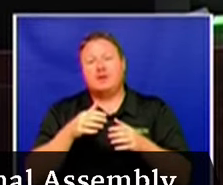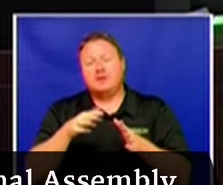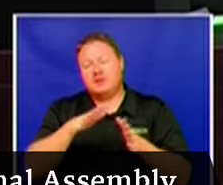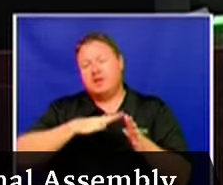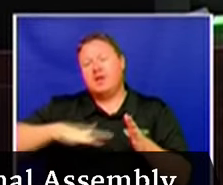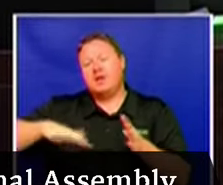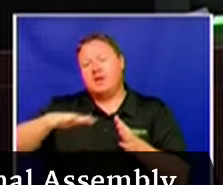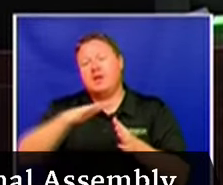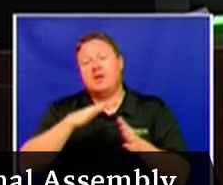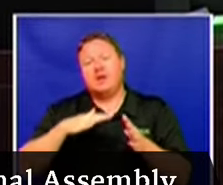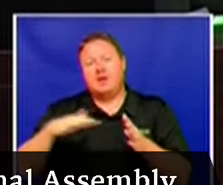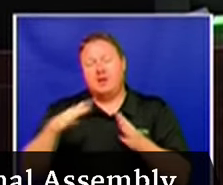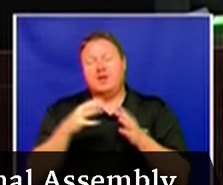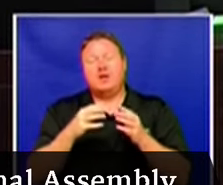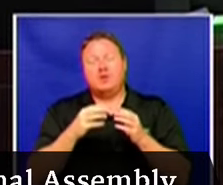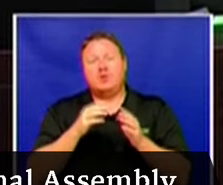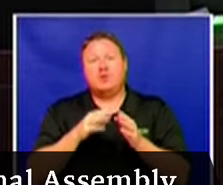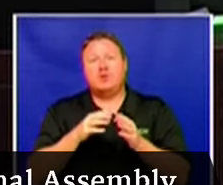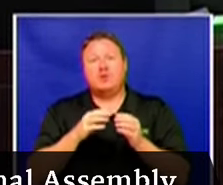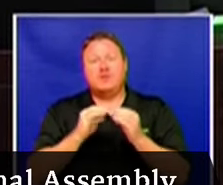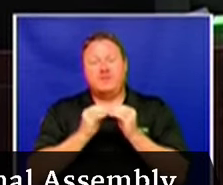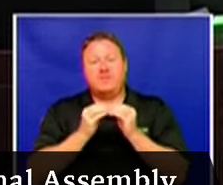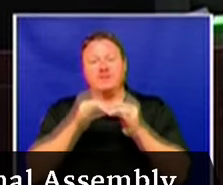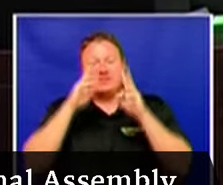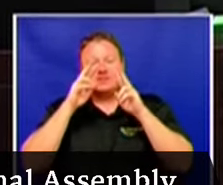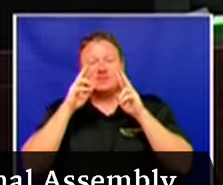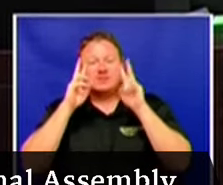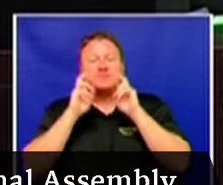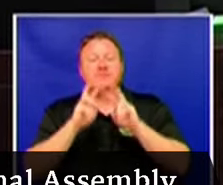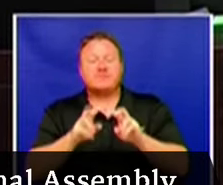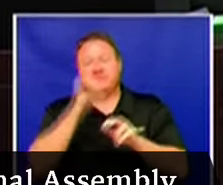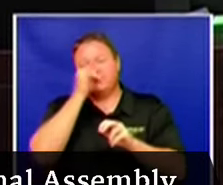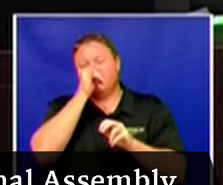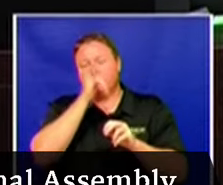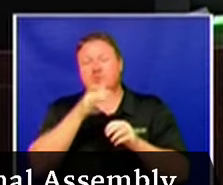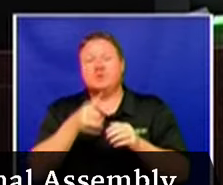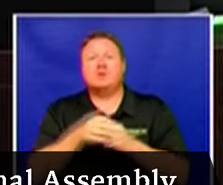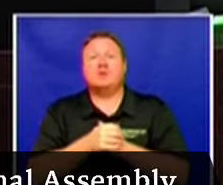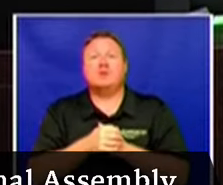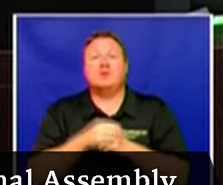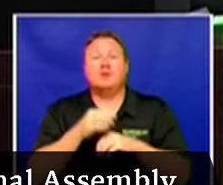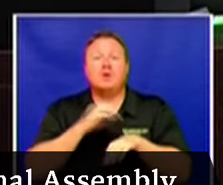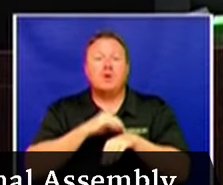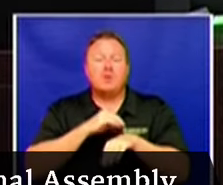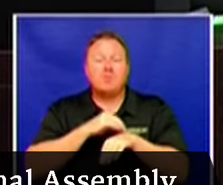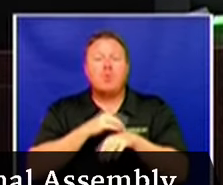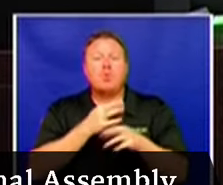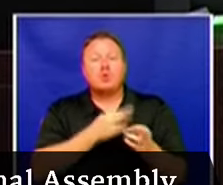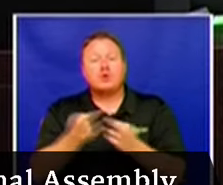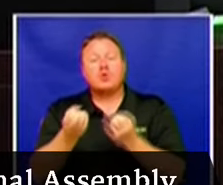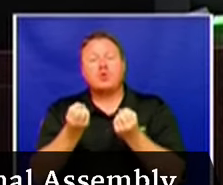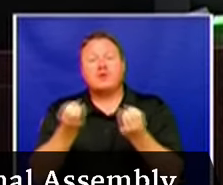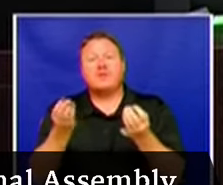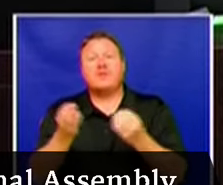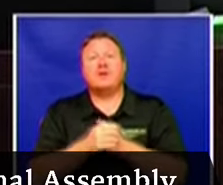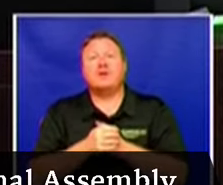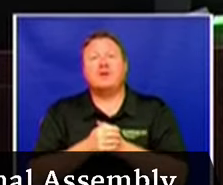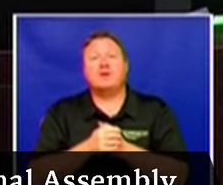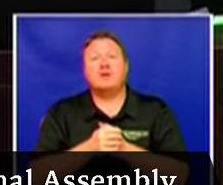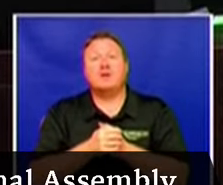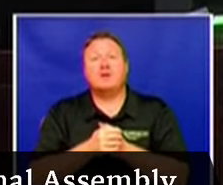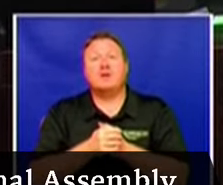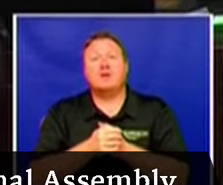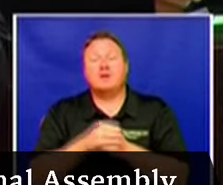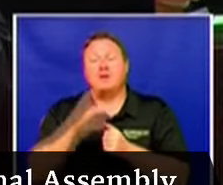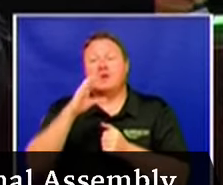about, that those criminal investigation agencies need to be given more firepower. The CARA funds,